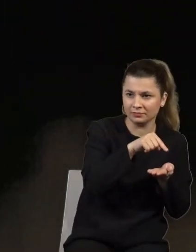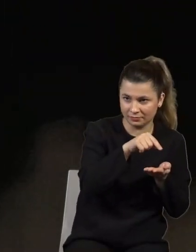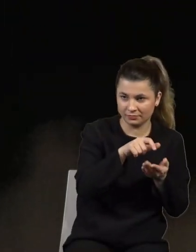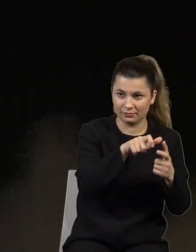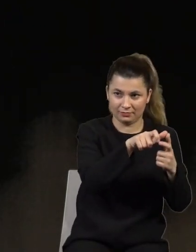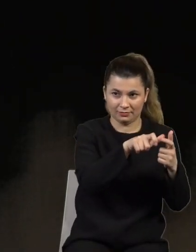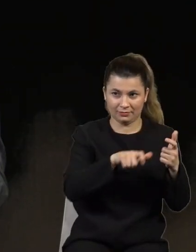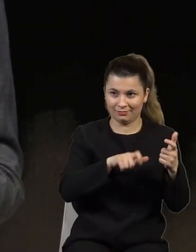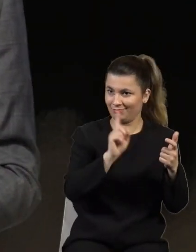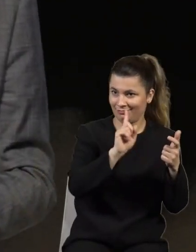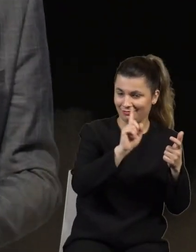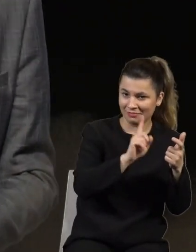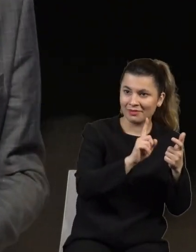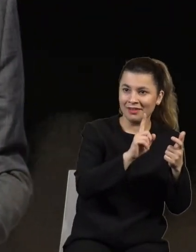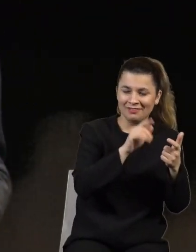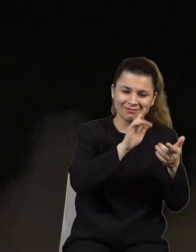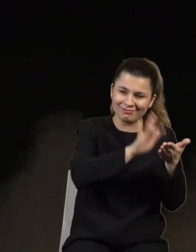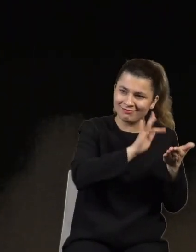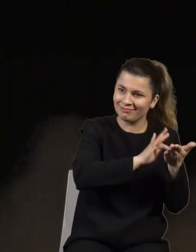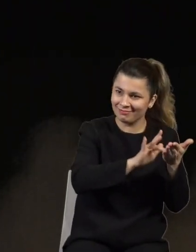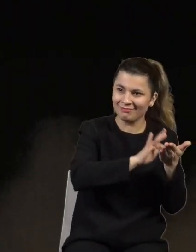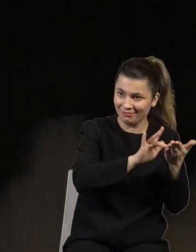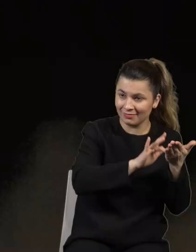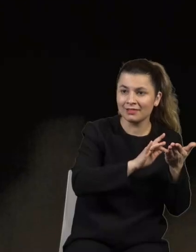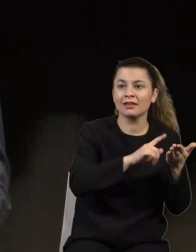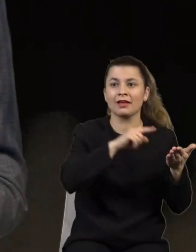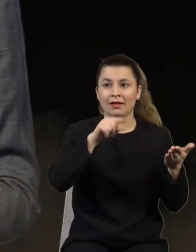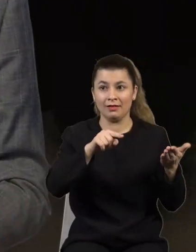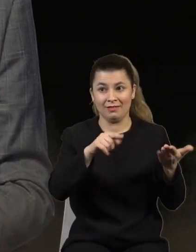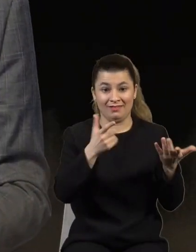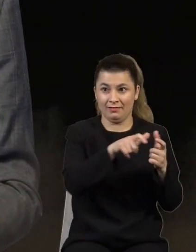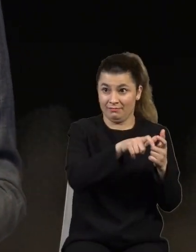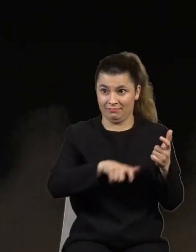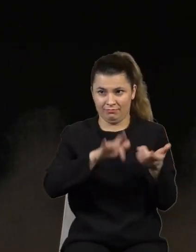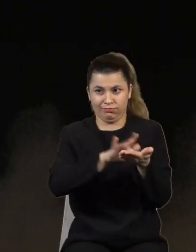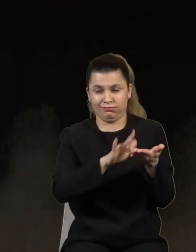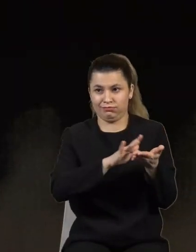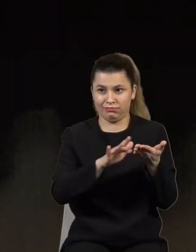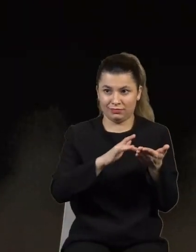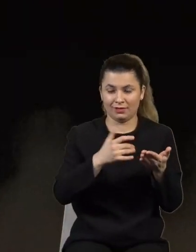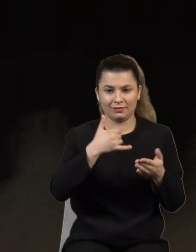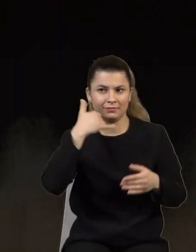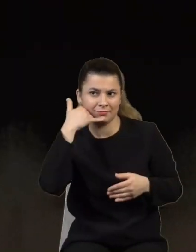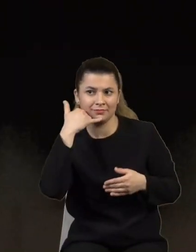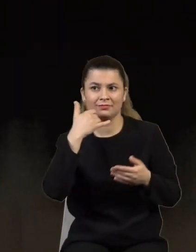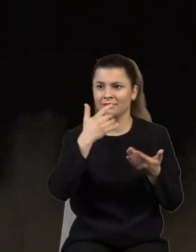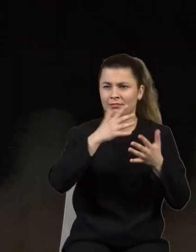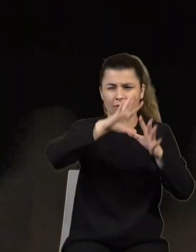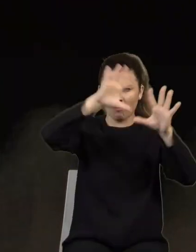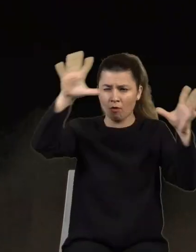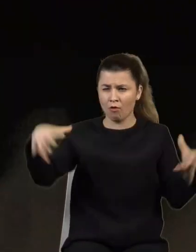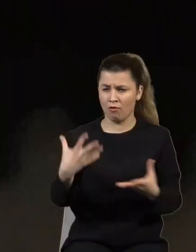Now we use smartphones, we have everything in our pockets,